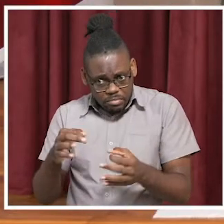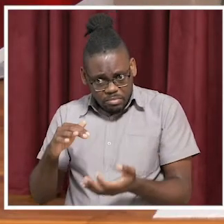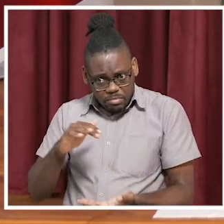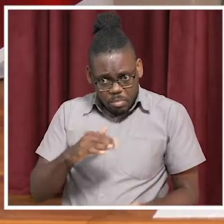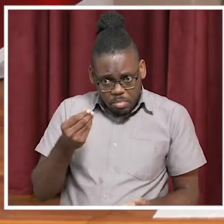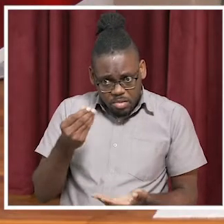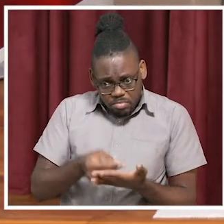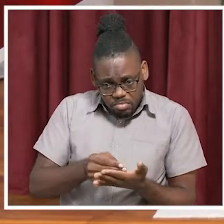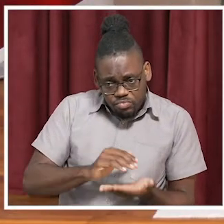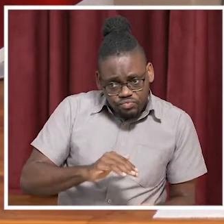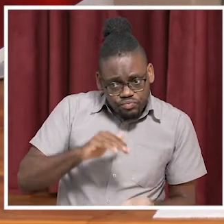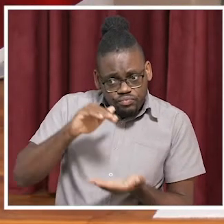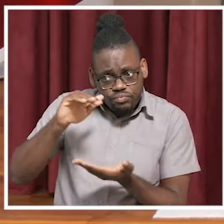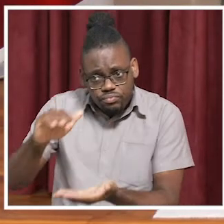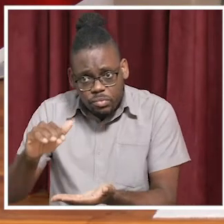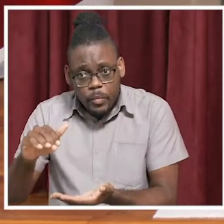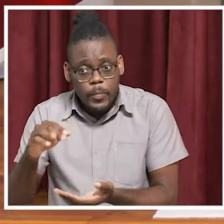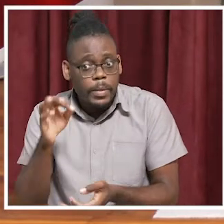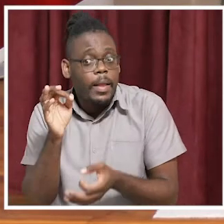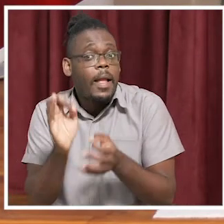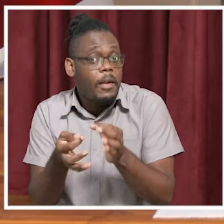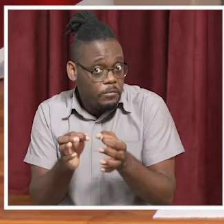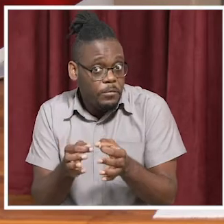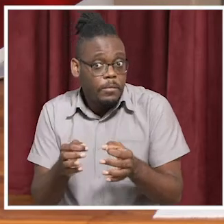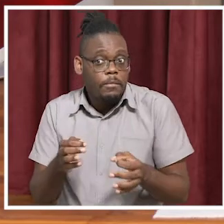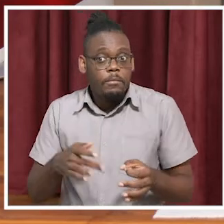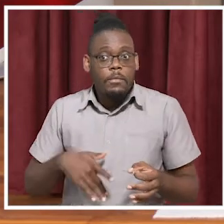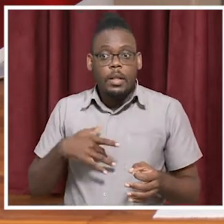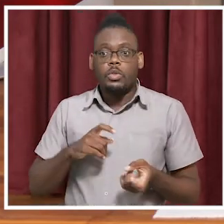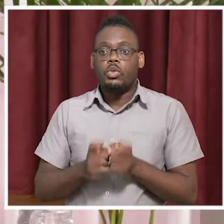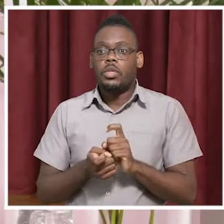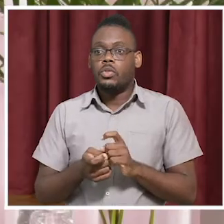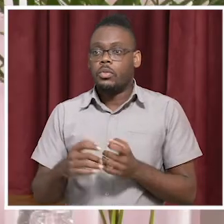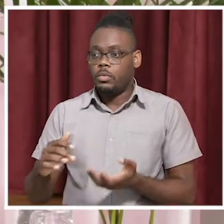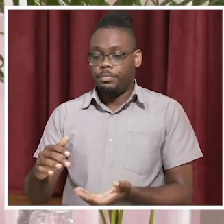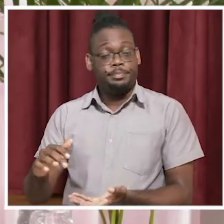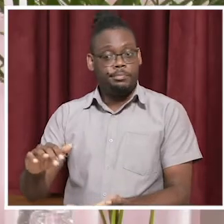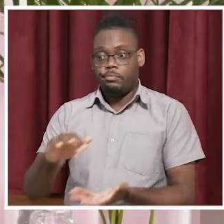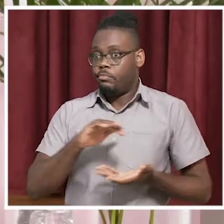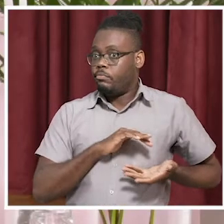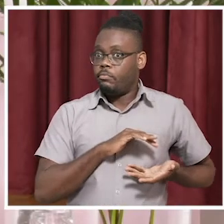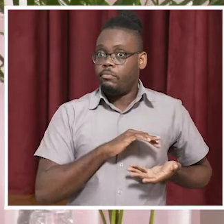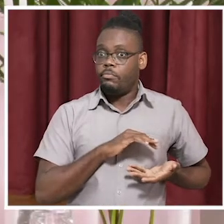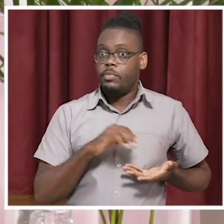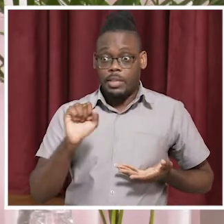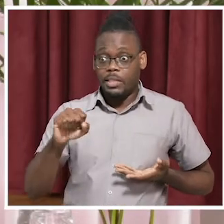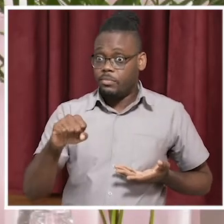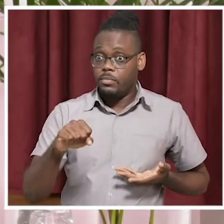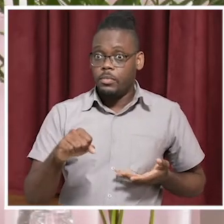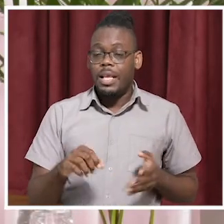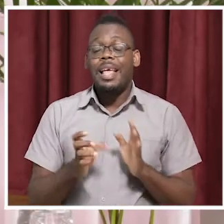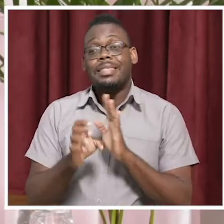reviewable. So if circumstances change, for example, a person who's in receipt of pension and maybe out of the country or